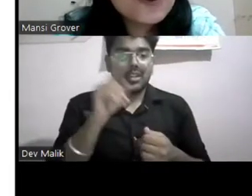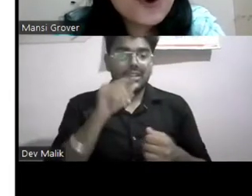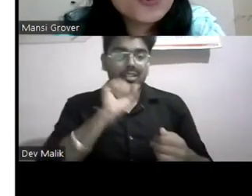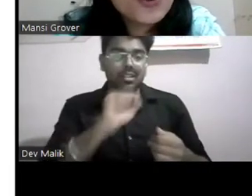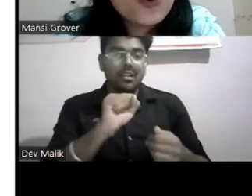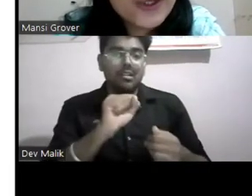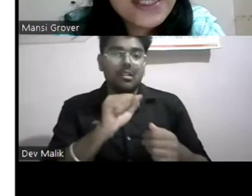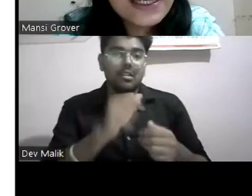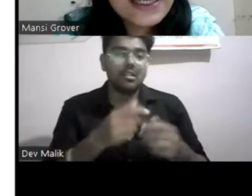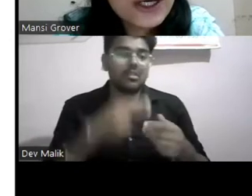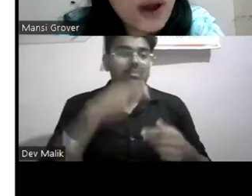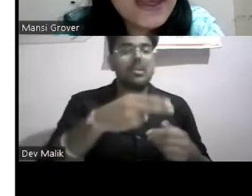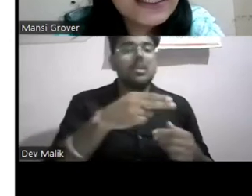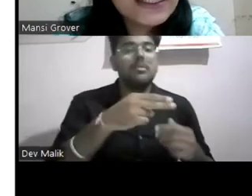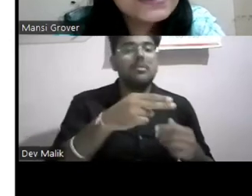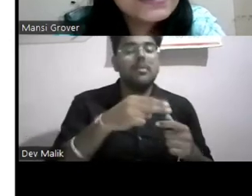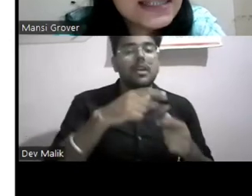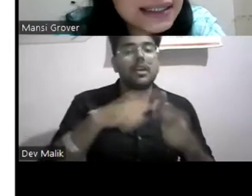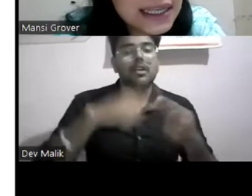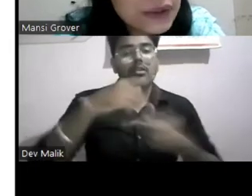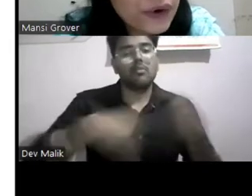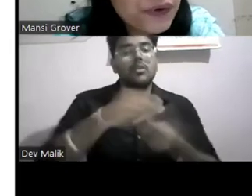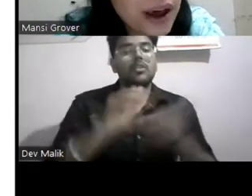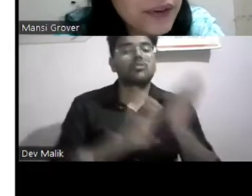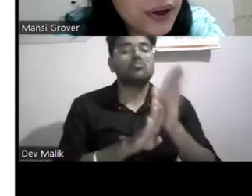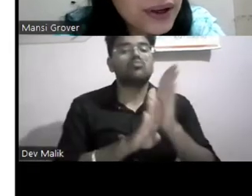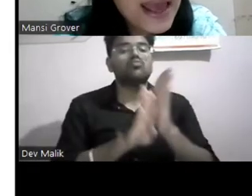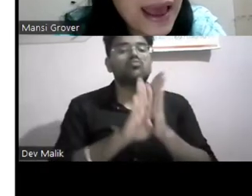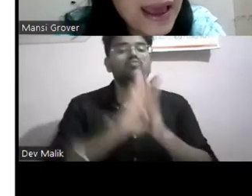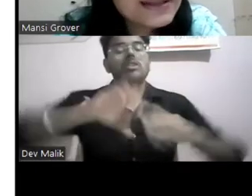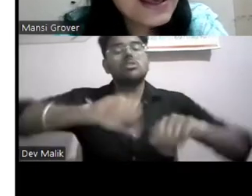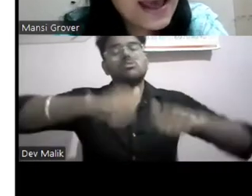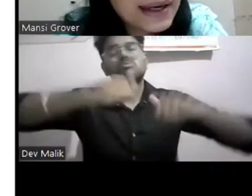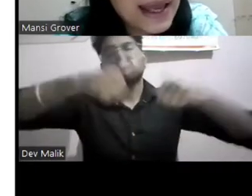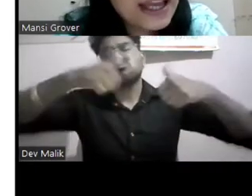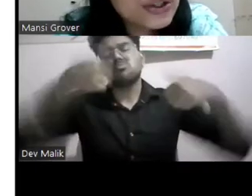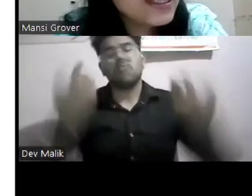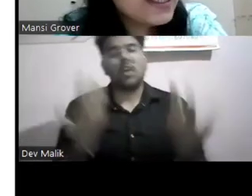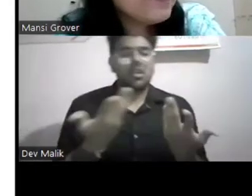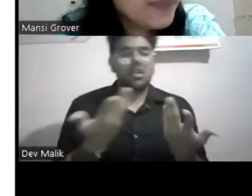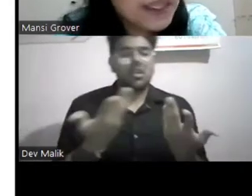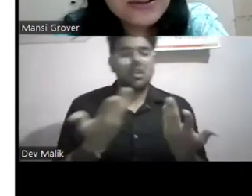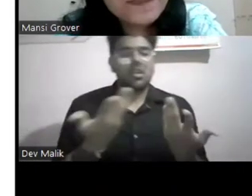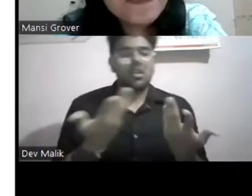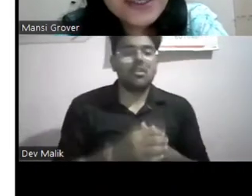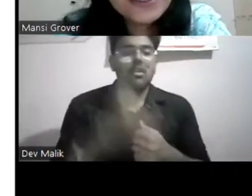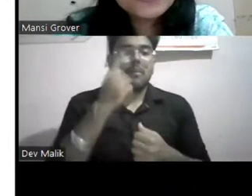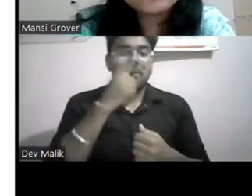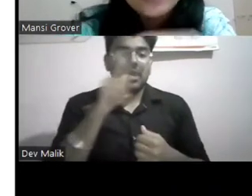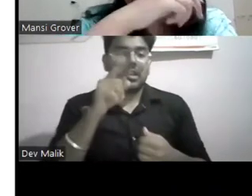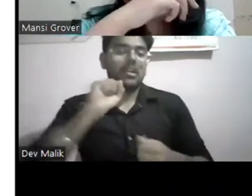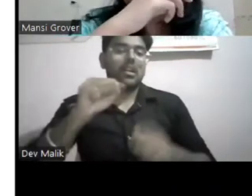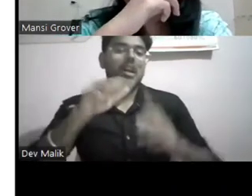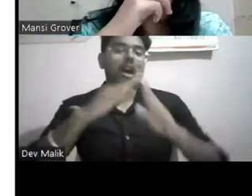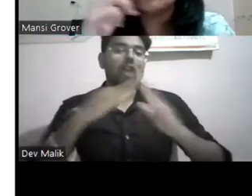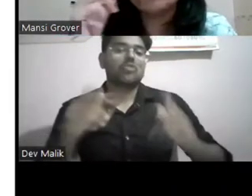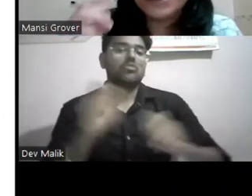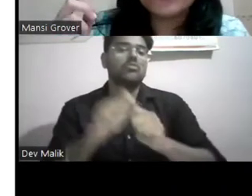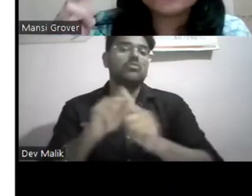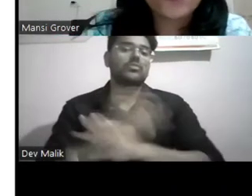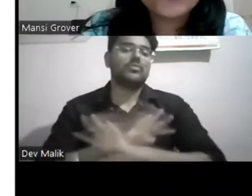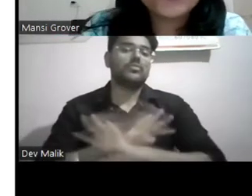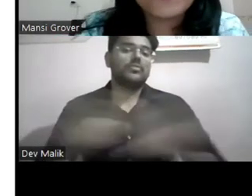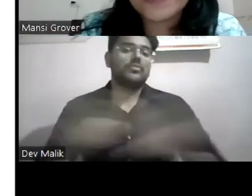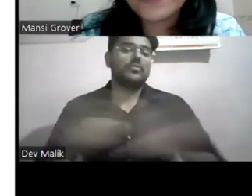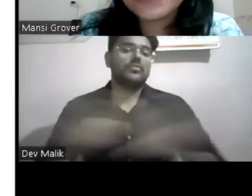nuclear household with an economically successful father and an angelic mother. So the idea that you